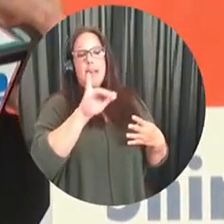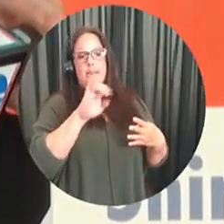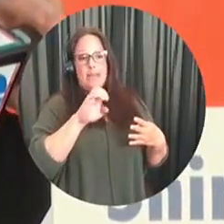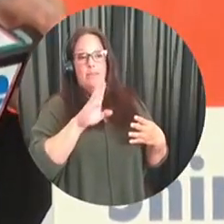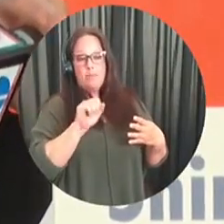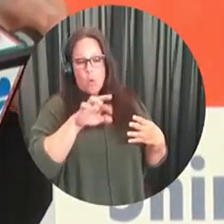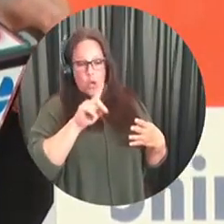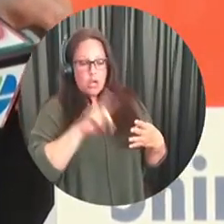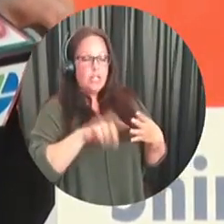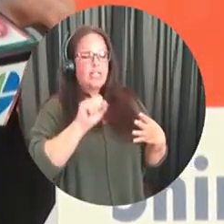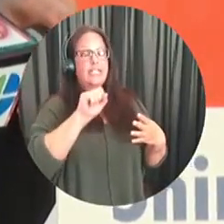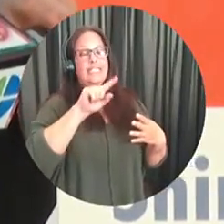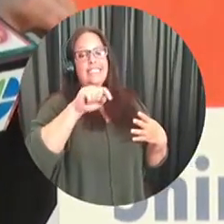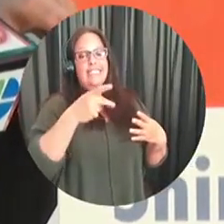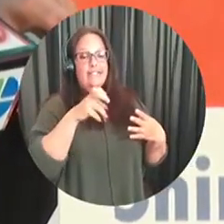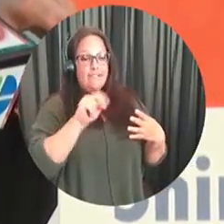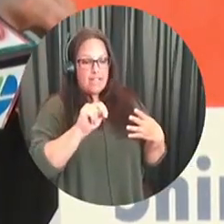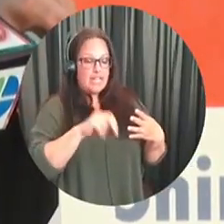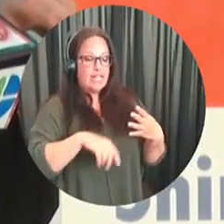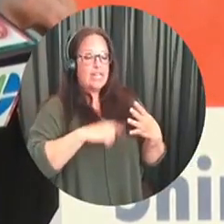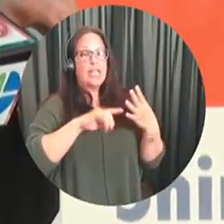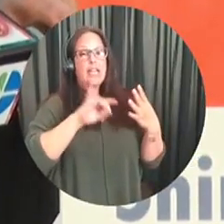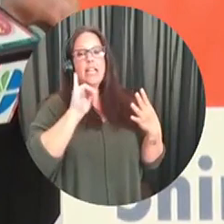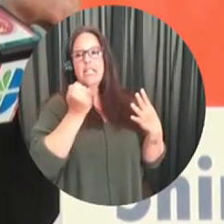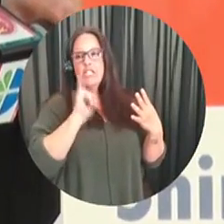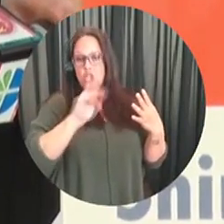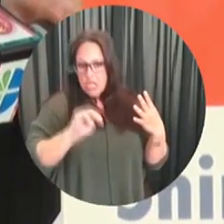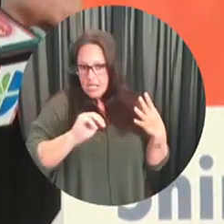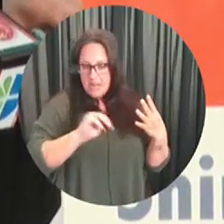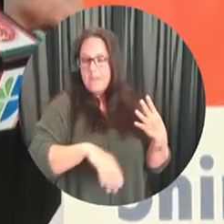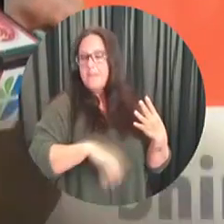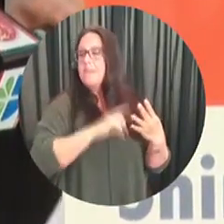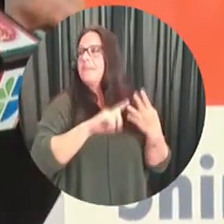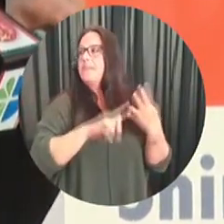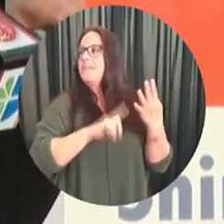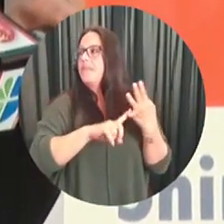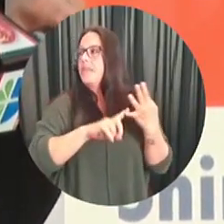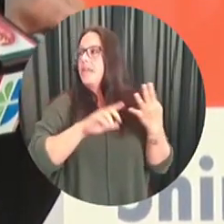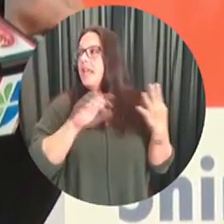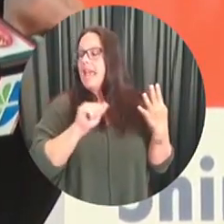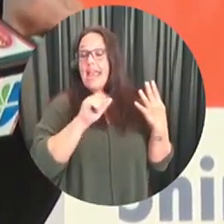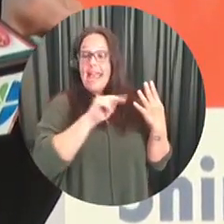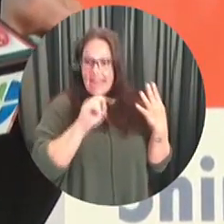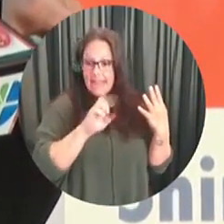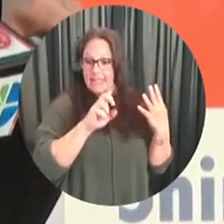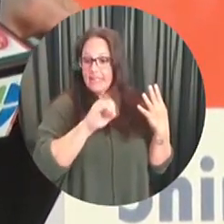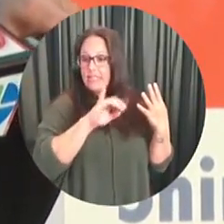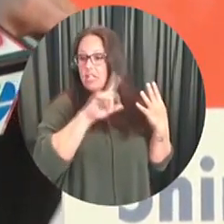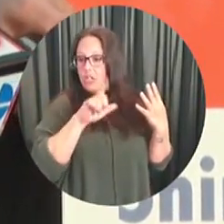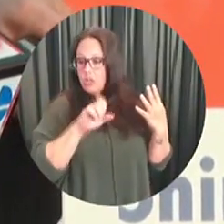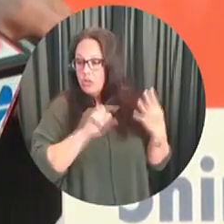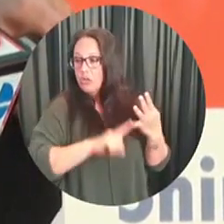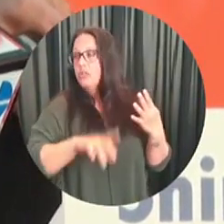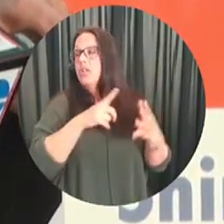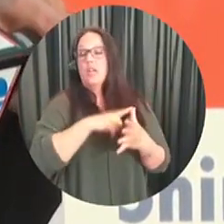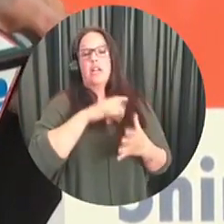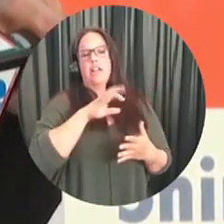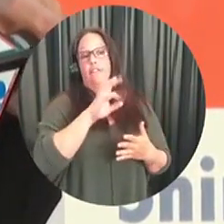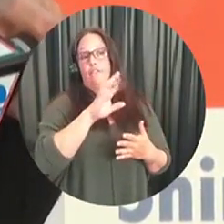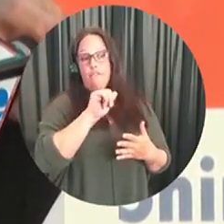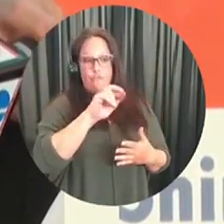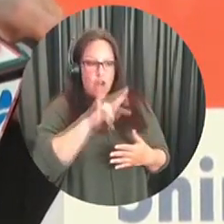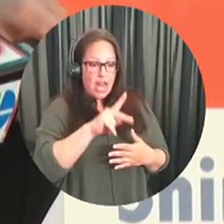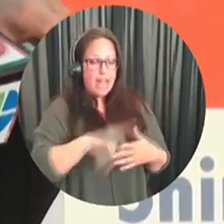Steve and Patsy Hardy, Jim and Janet Staten, Ann Biddle, Frank and Lynn Schwartz, Jim and